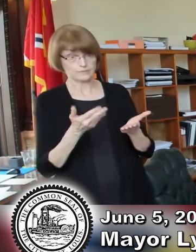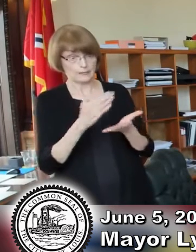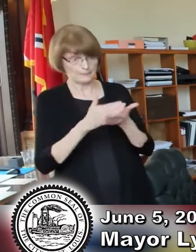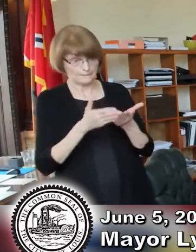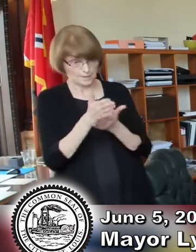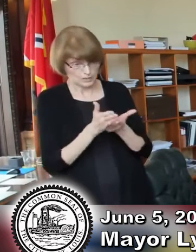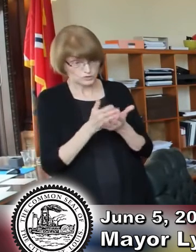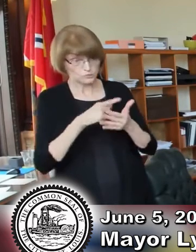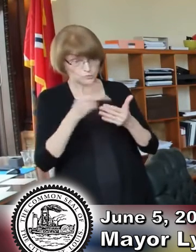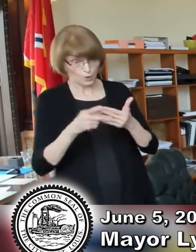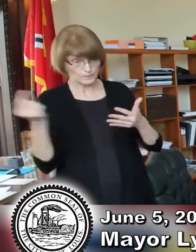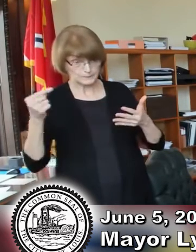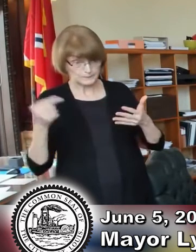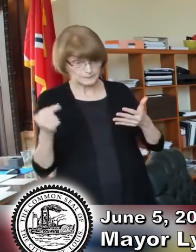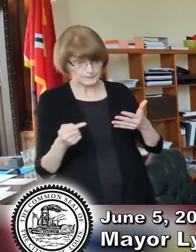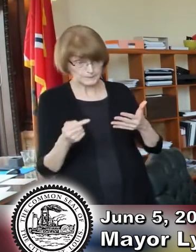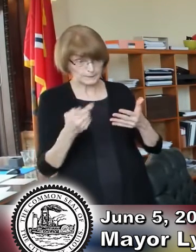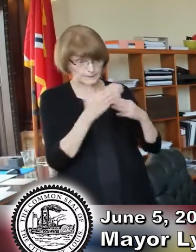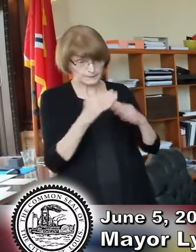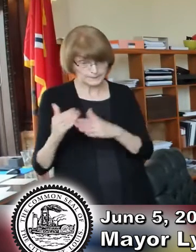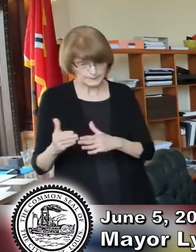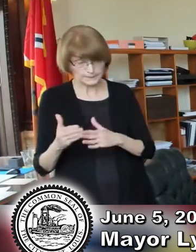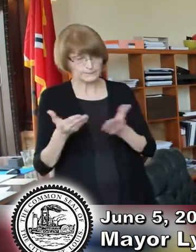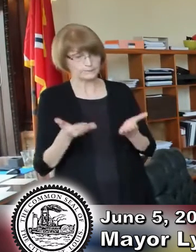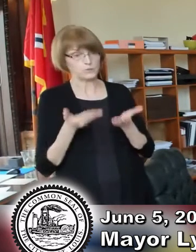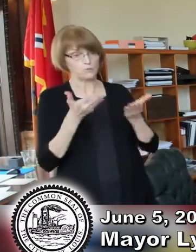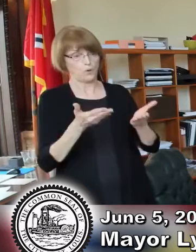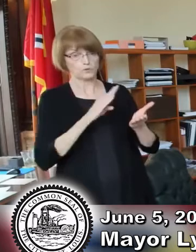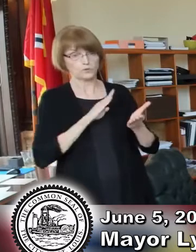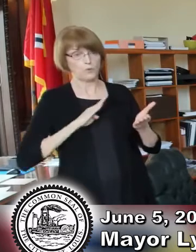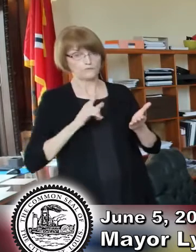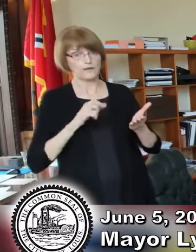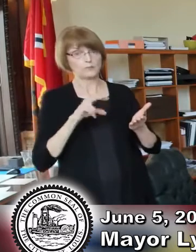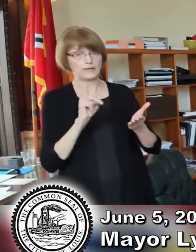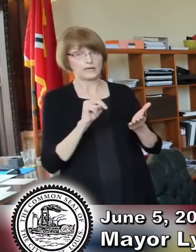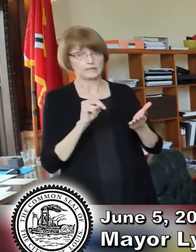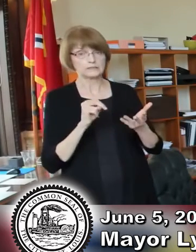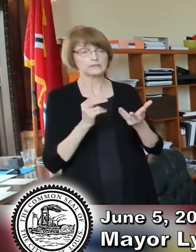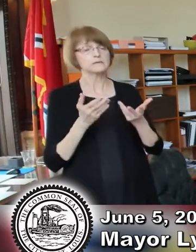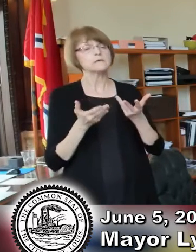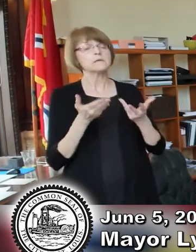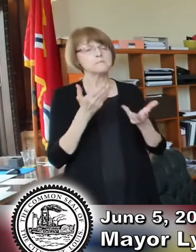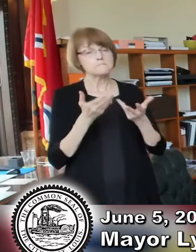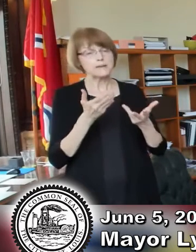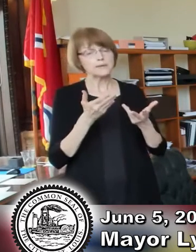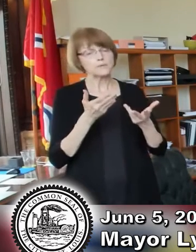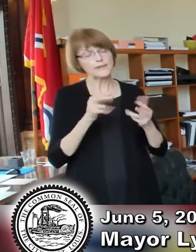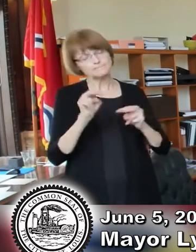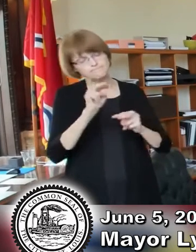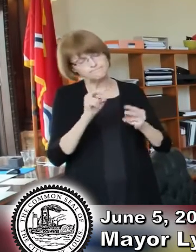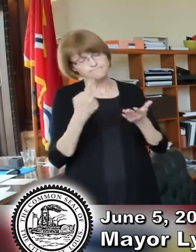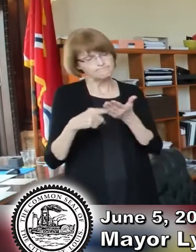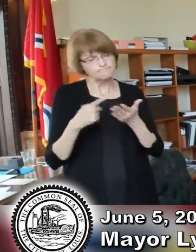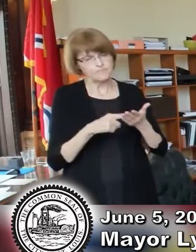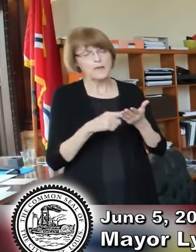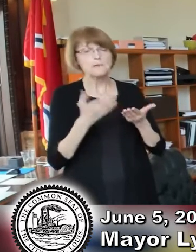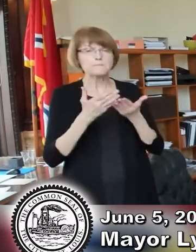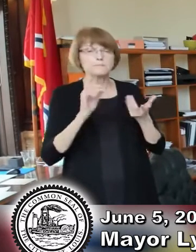all these programs, but the Board of Aldermen, and I think they may have some changes that they want. We understand